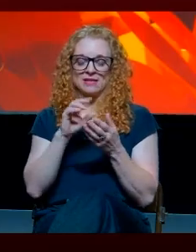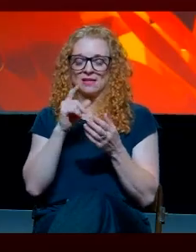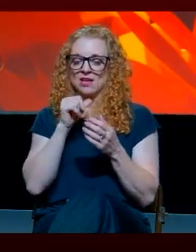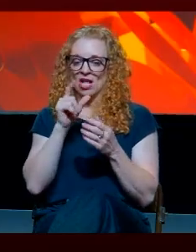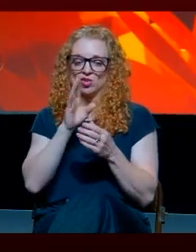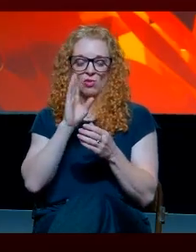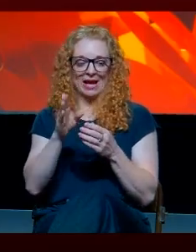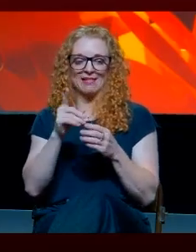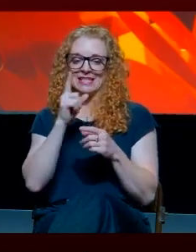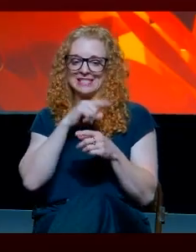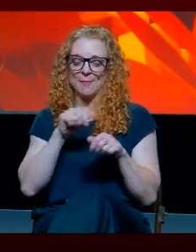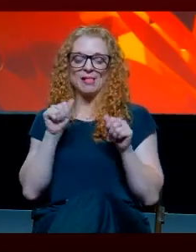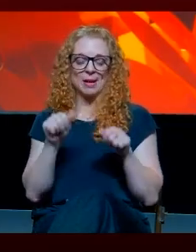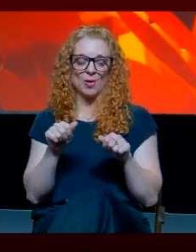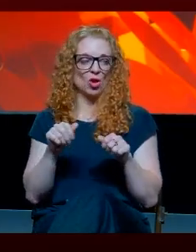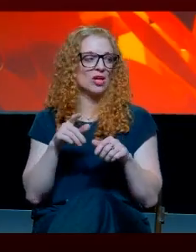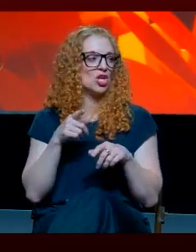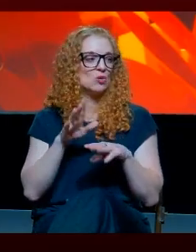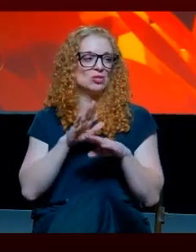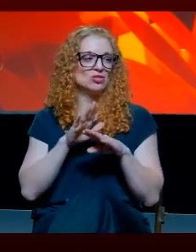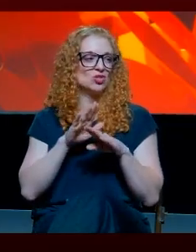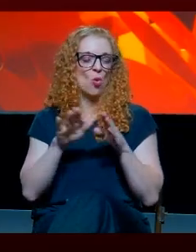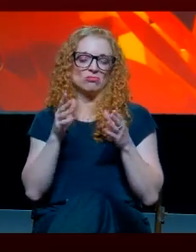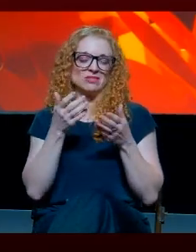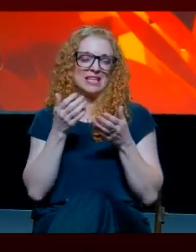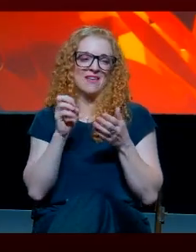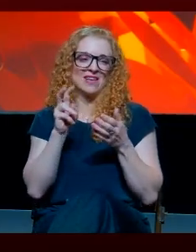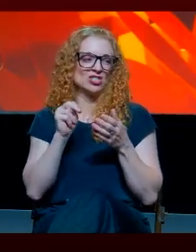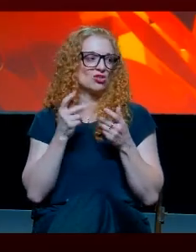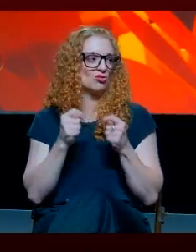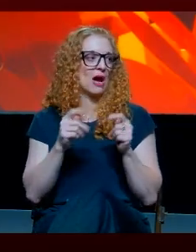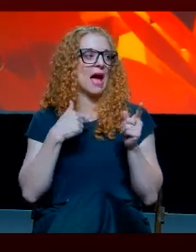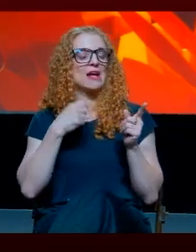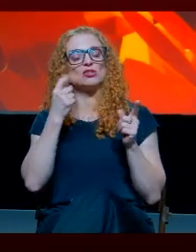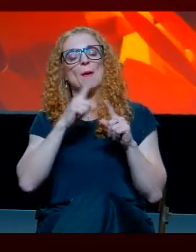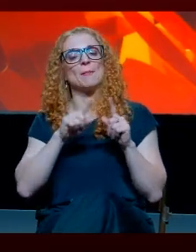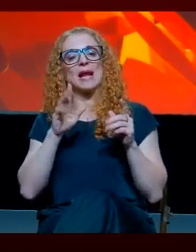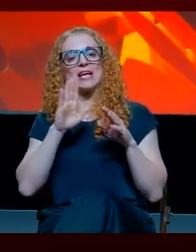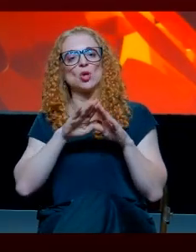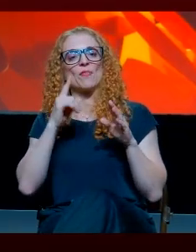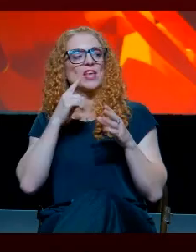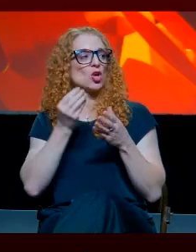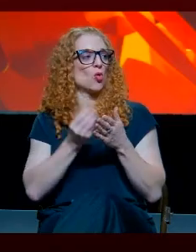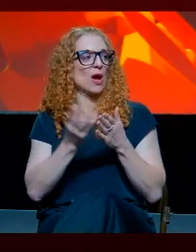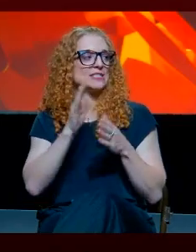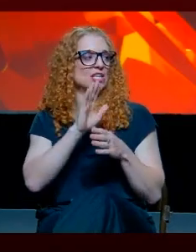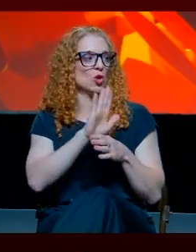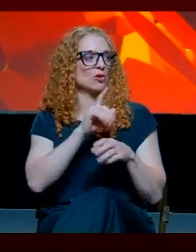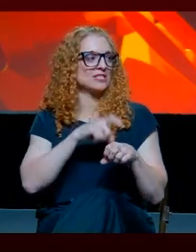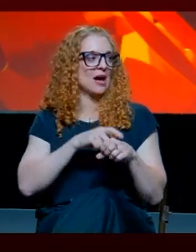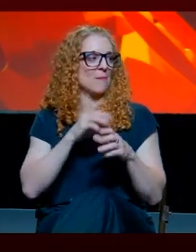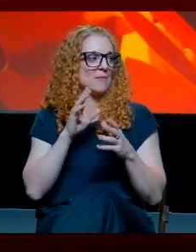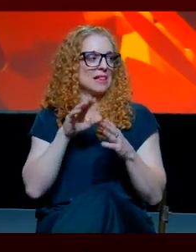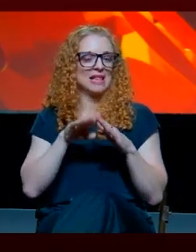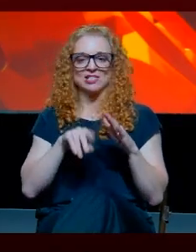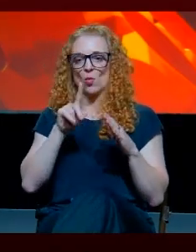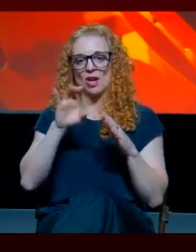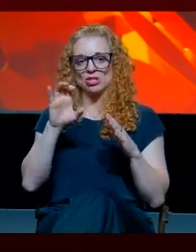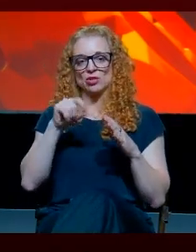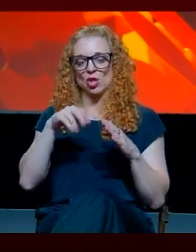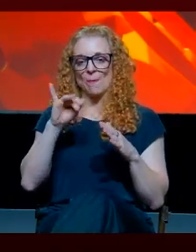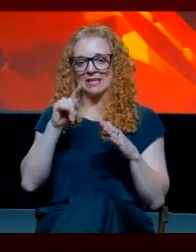directly simulatable that you don't even bother trying. Understood, but I don't think you're wasting your time at less than 100